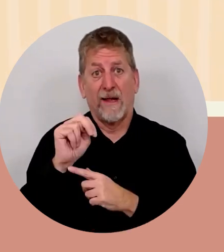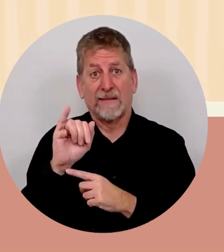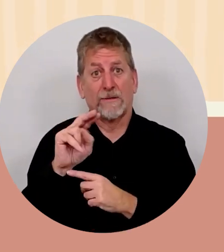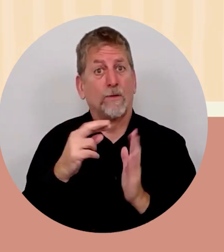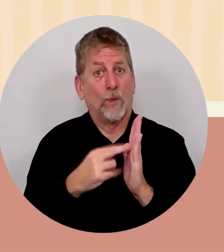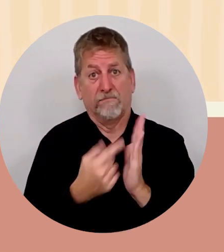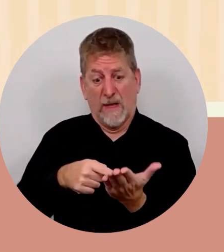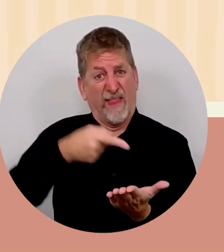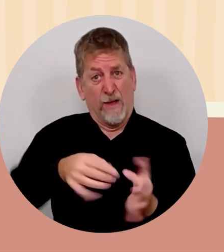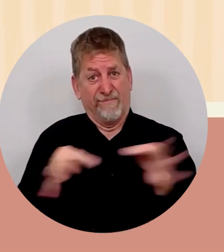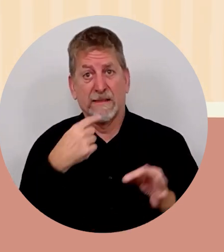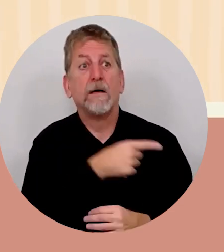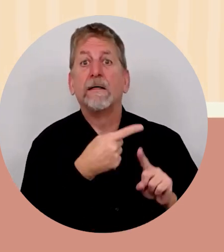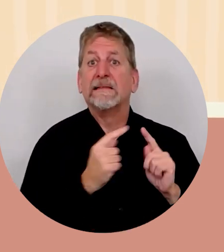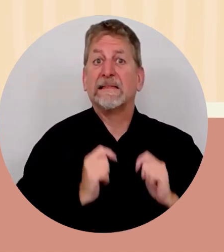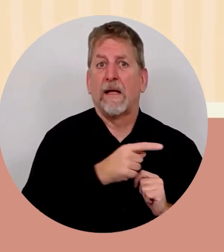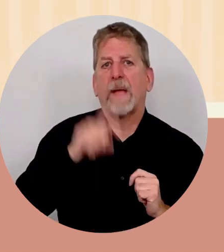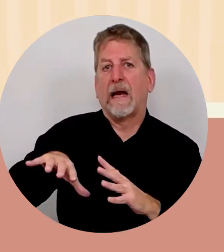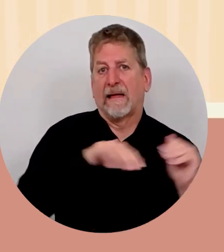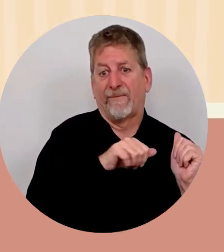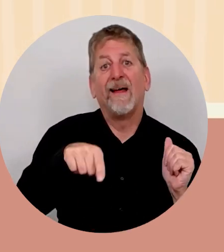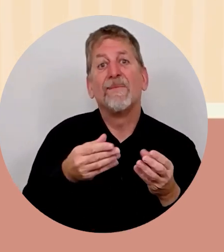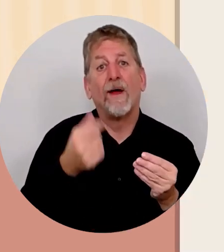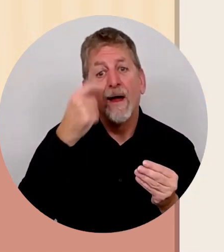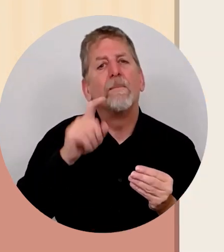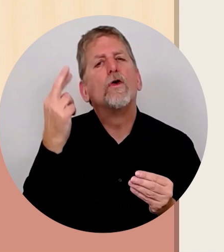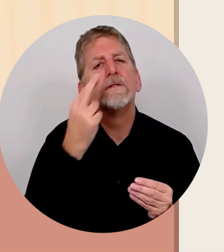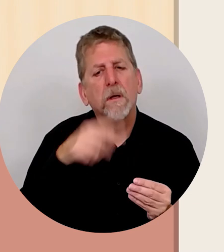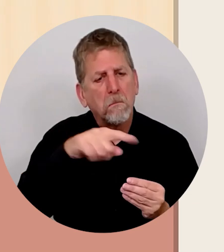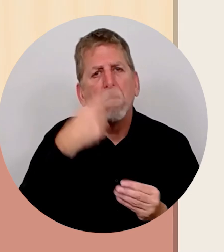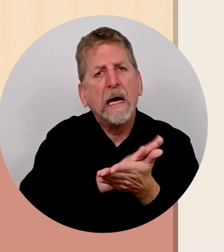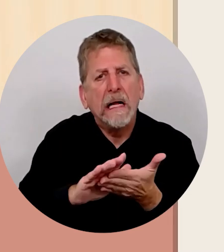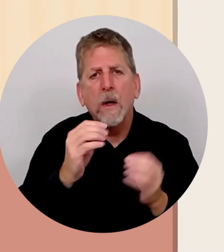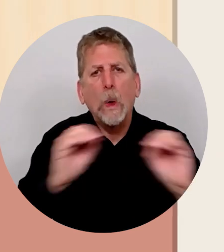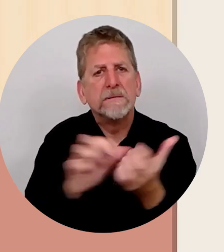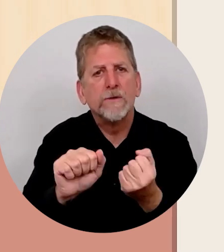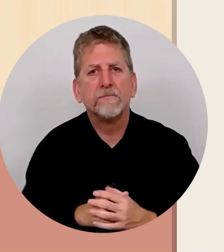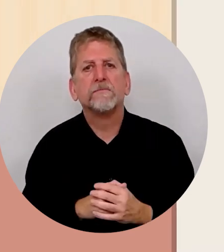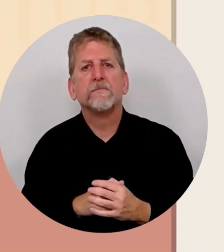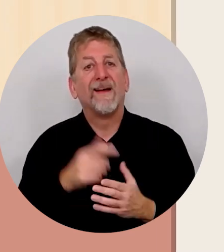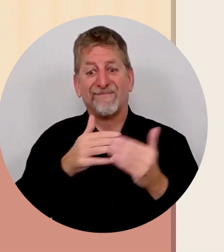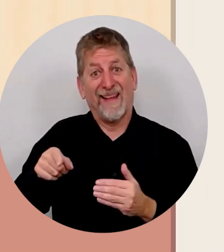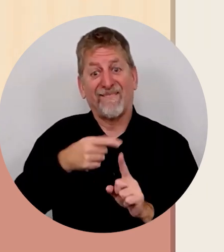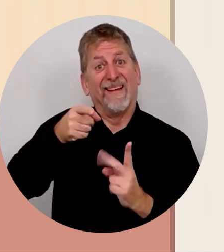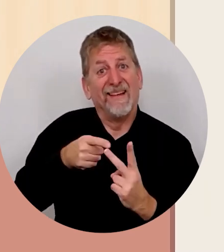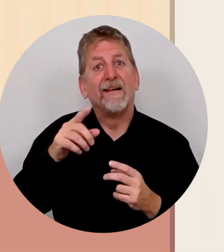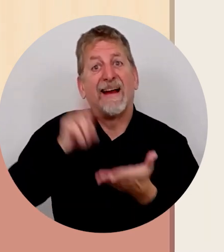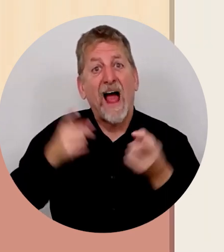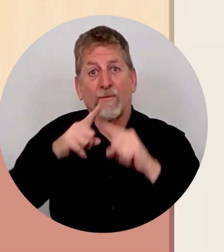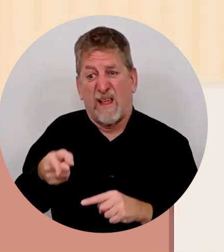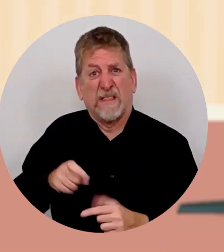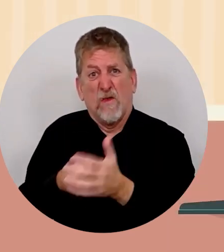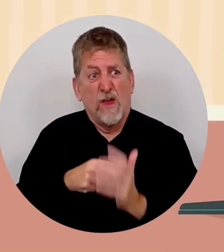must leave the property reasonably clean and undamaged. Even if the tenancy agreement requires the tenants to have the carpets professionally